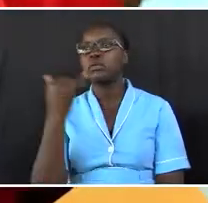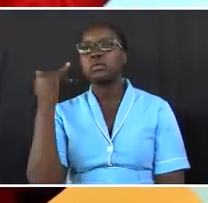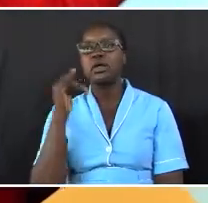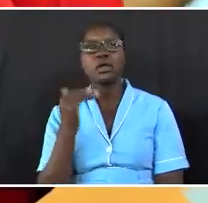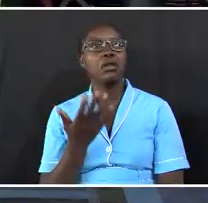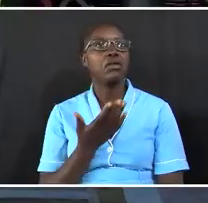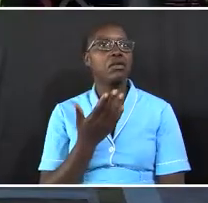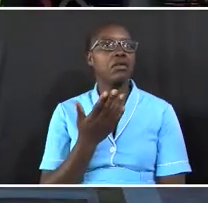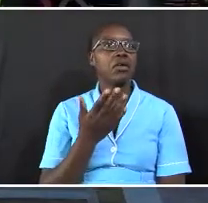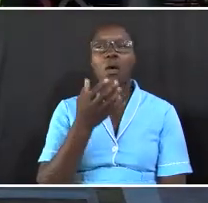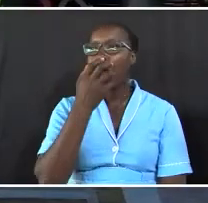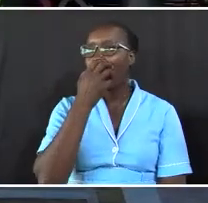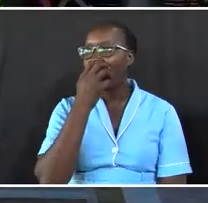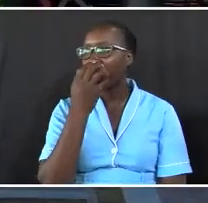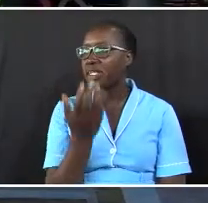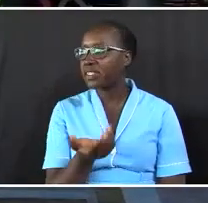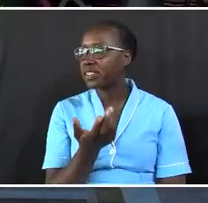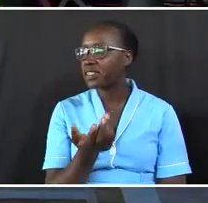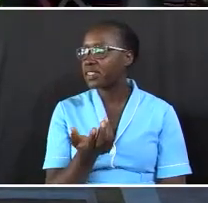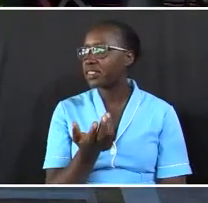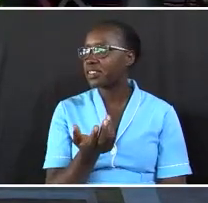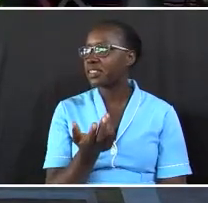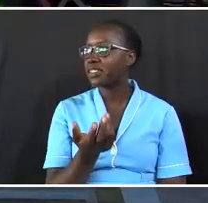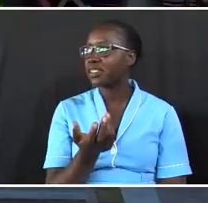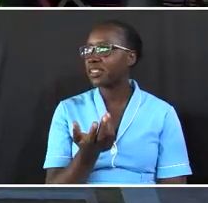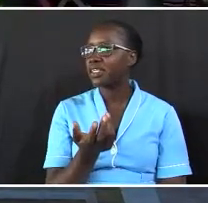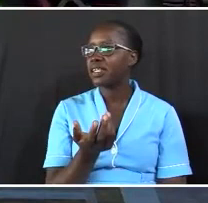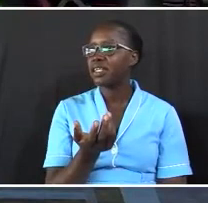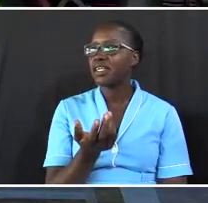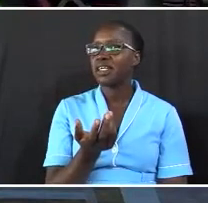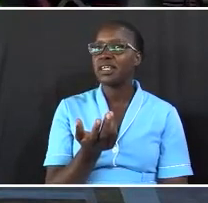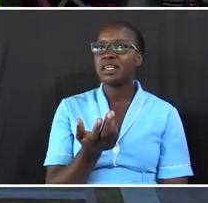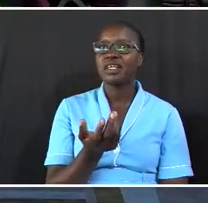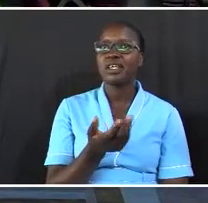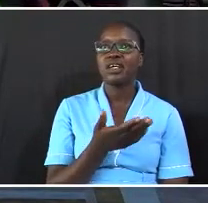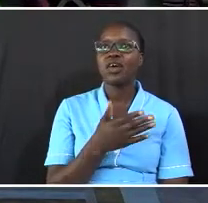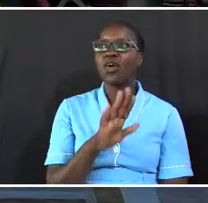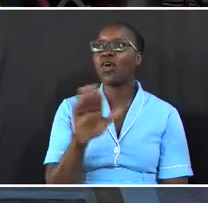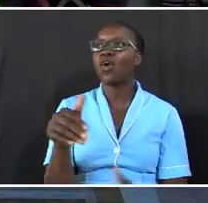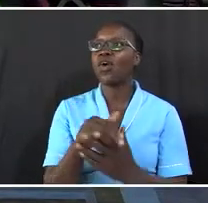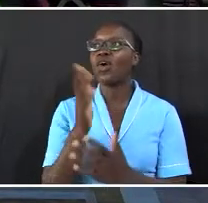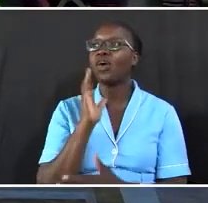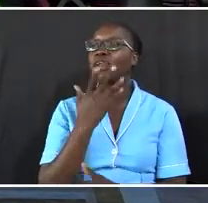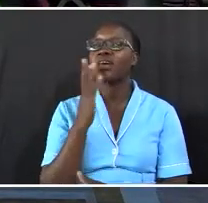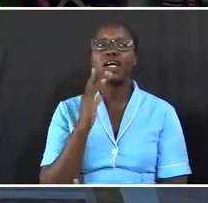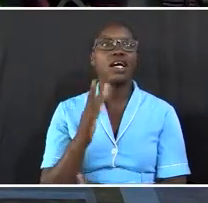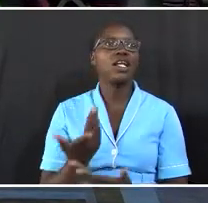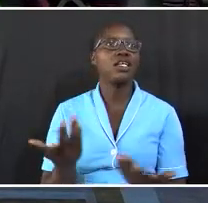yellow, orange, magnolia, magenta. Happy Sabbath.